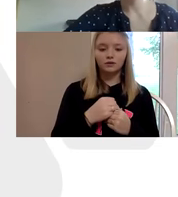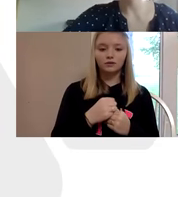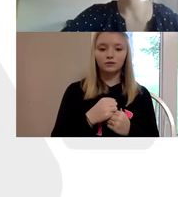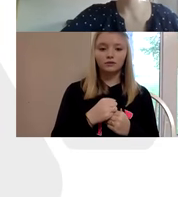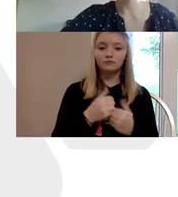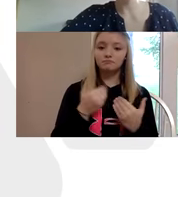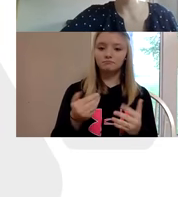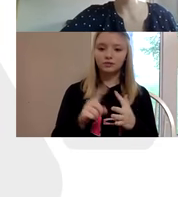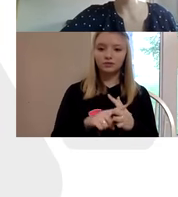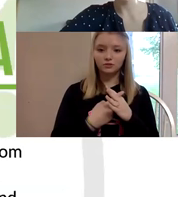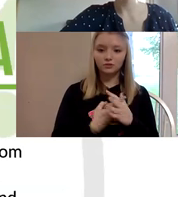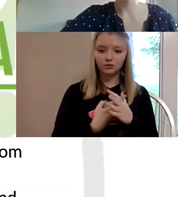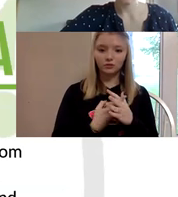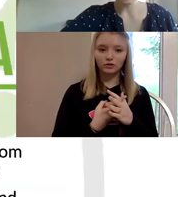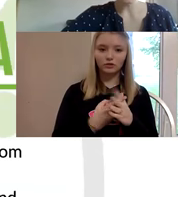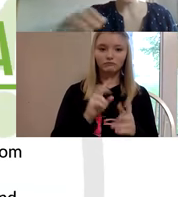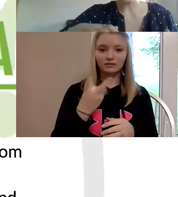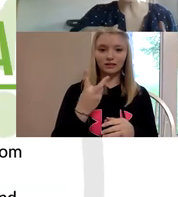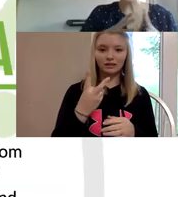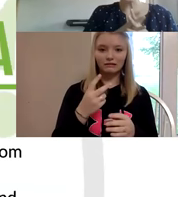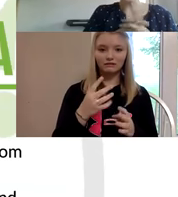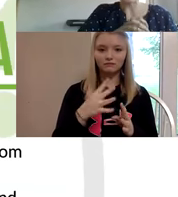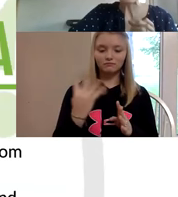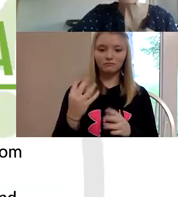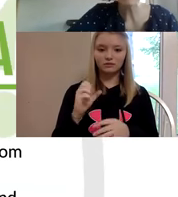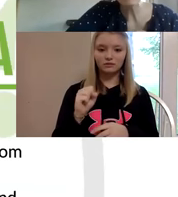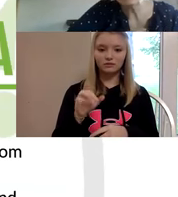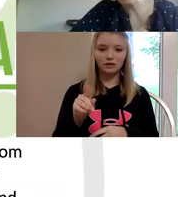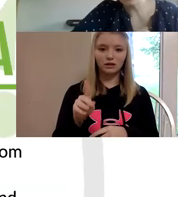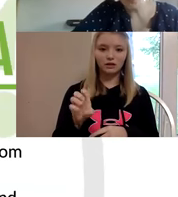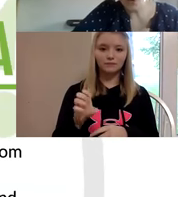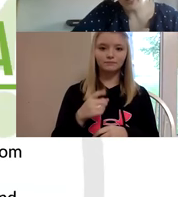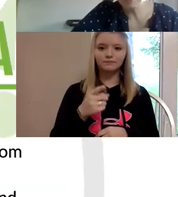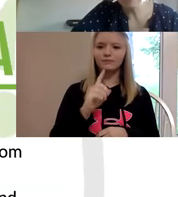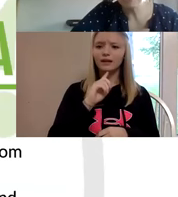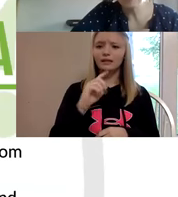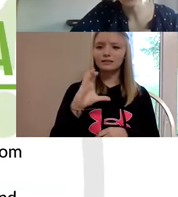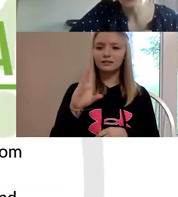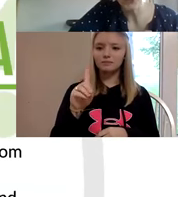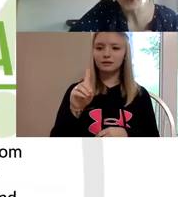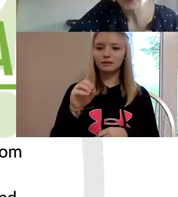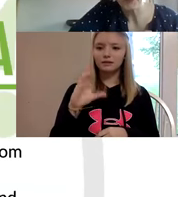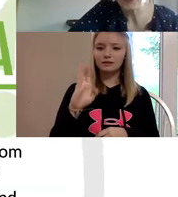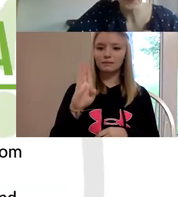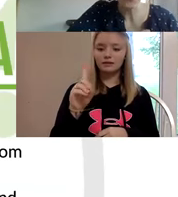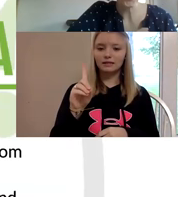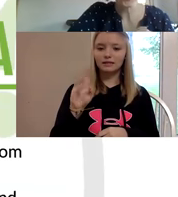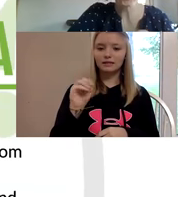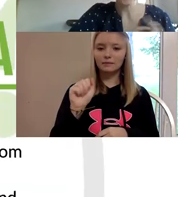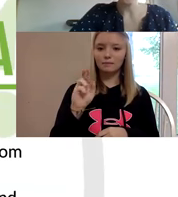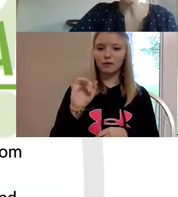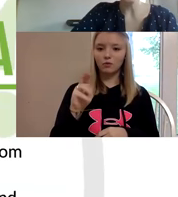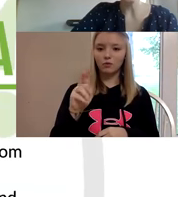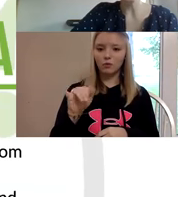get going to the second slide. So, is CBD marijuana? No.